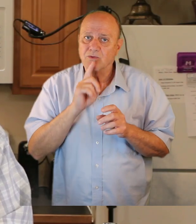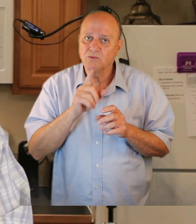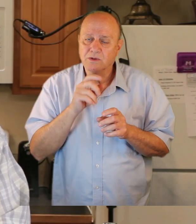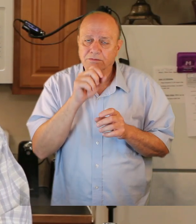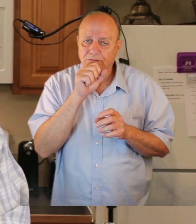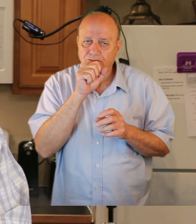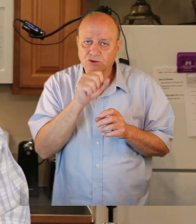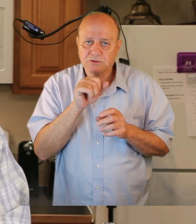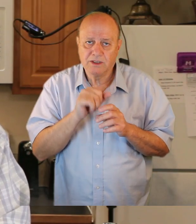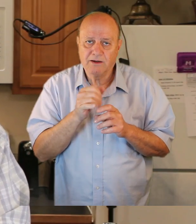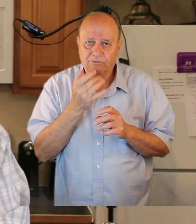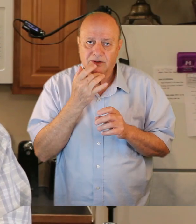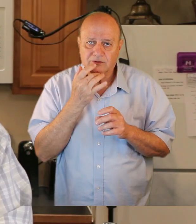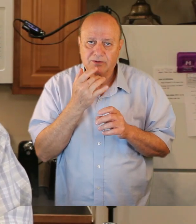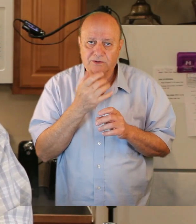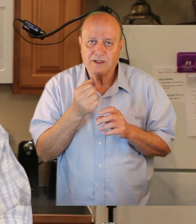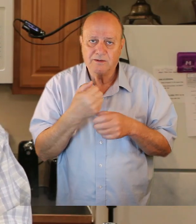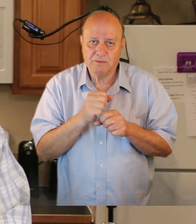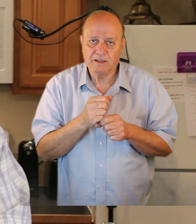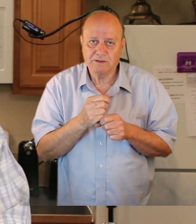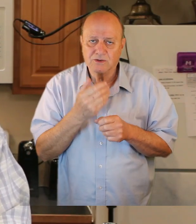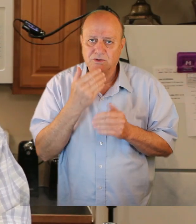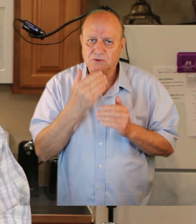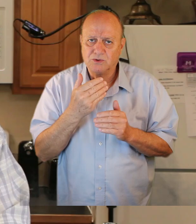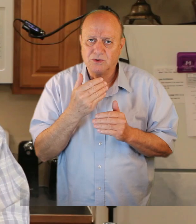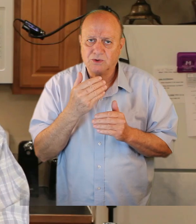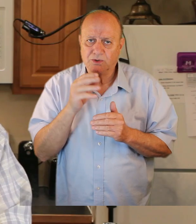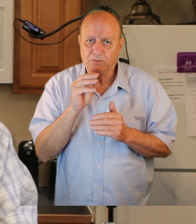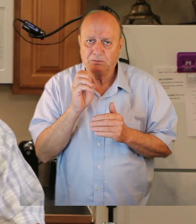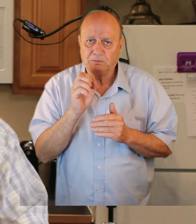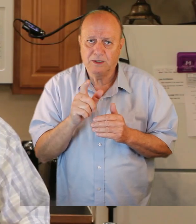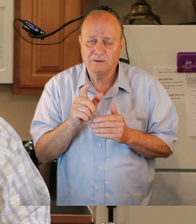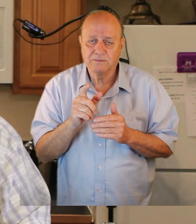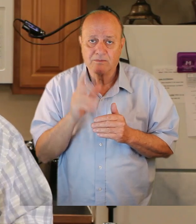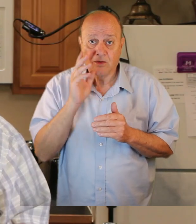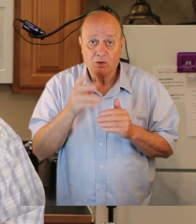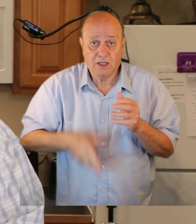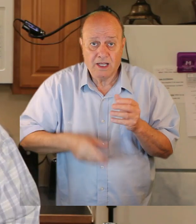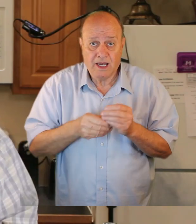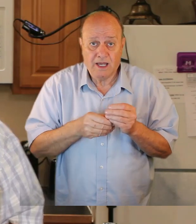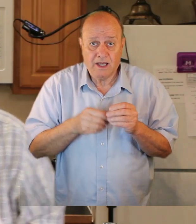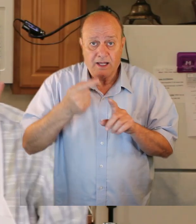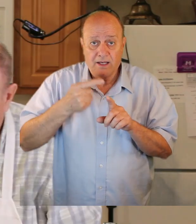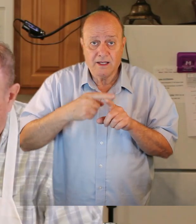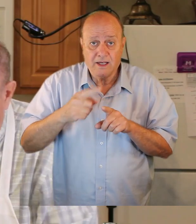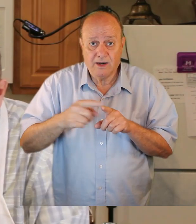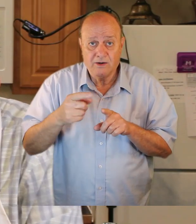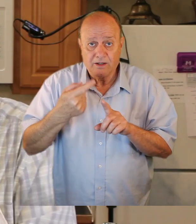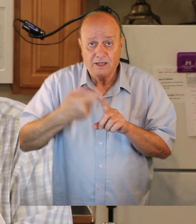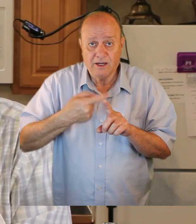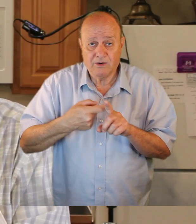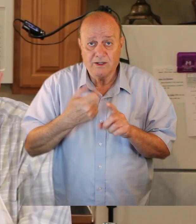that comes from Spice Road, and it makes a real nice dish. I'm going to add the carrot in there,